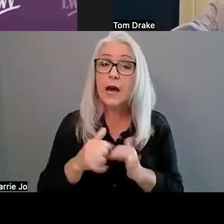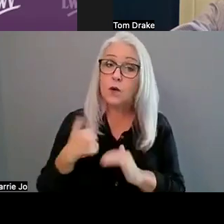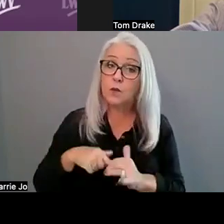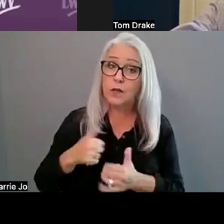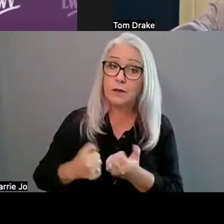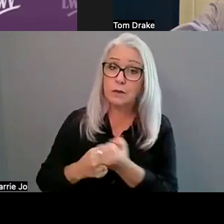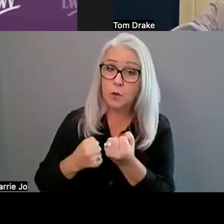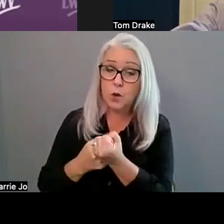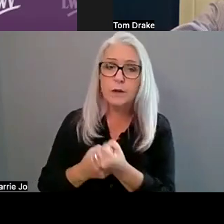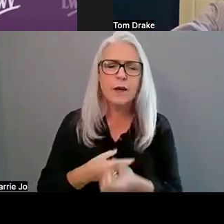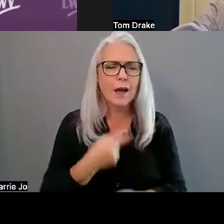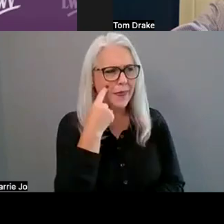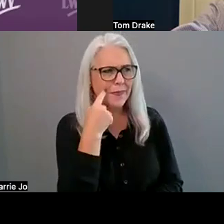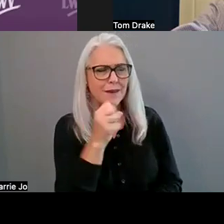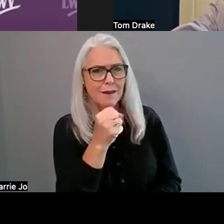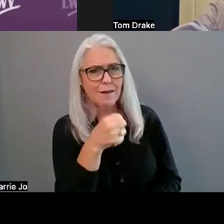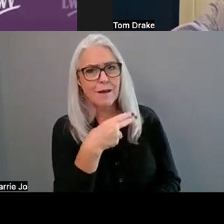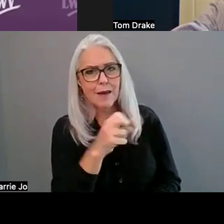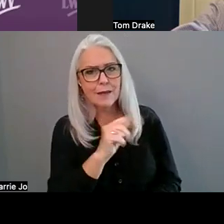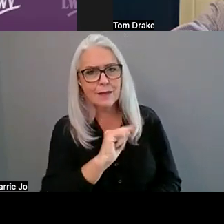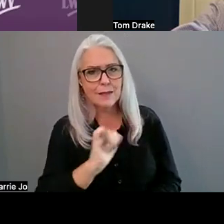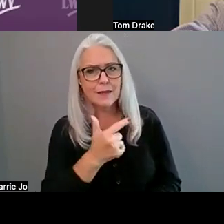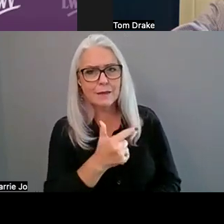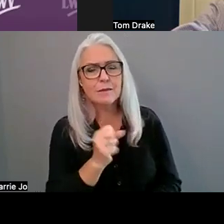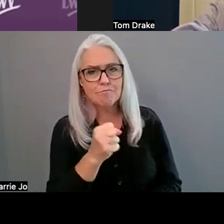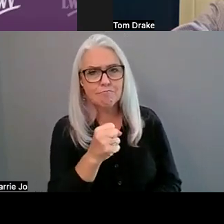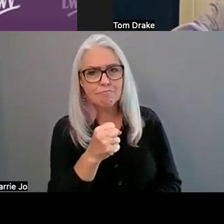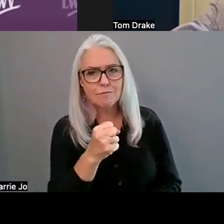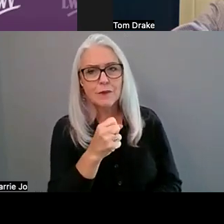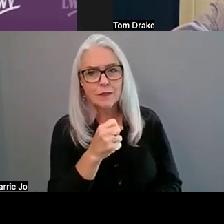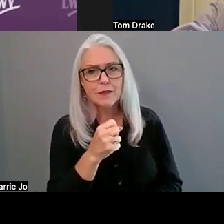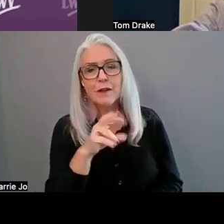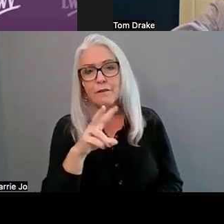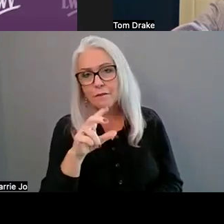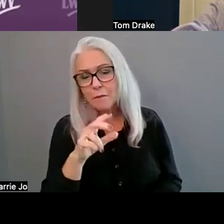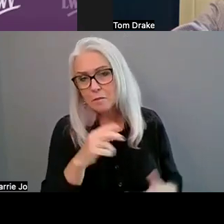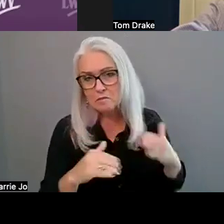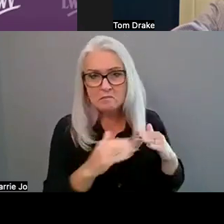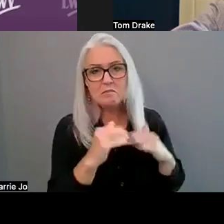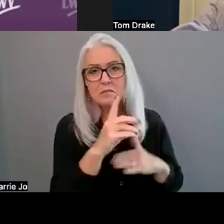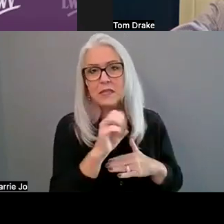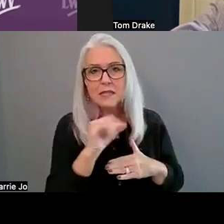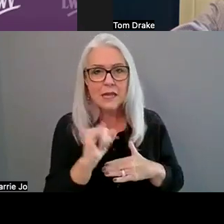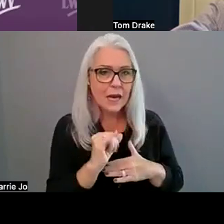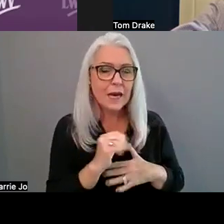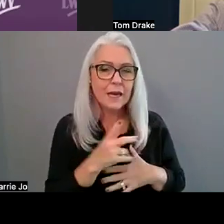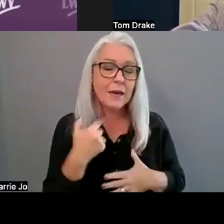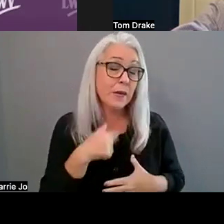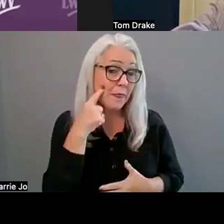Hastings absolutely does aspire to the values of diversity, equity, and inclusion, and we can always do